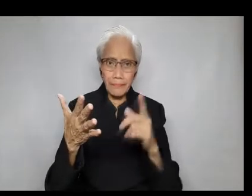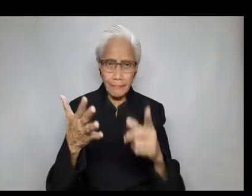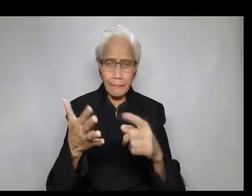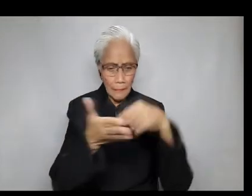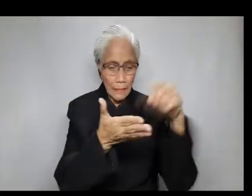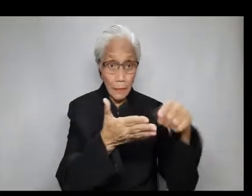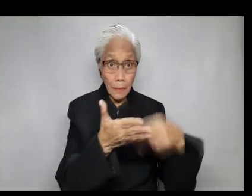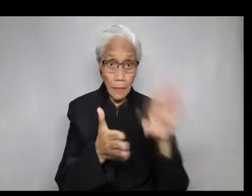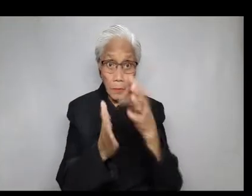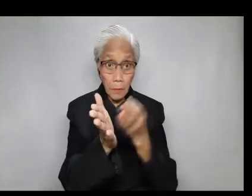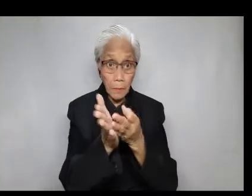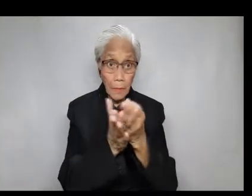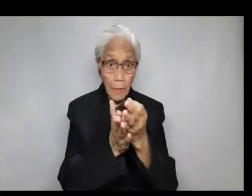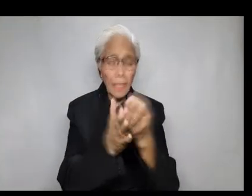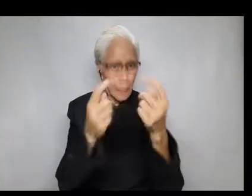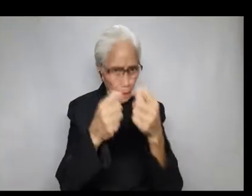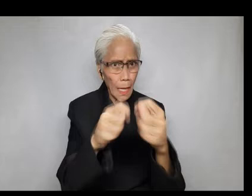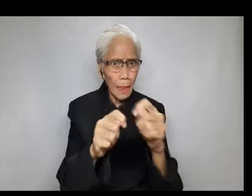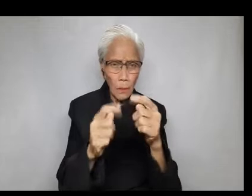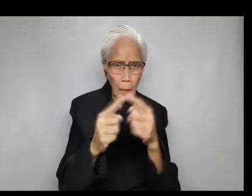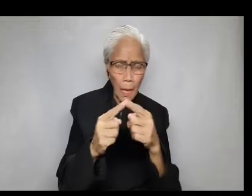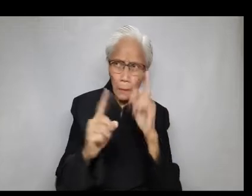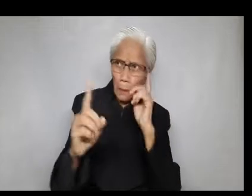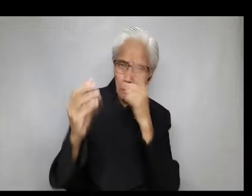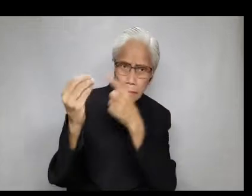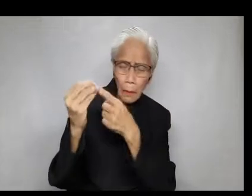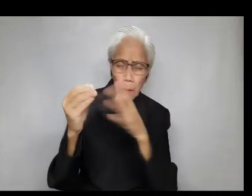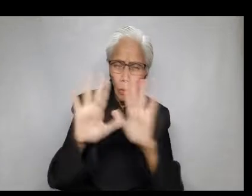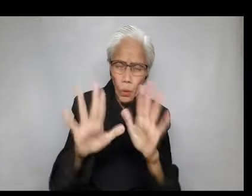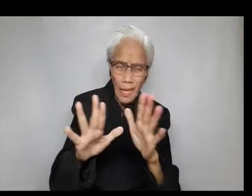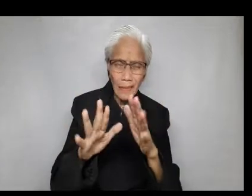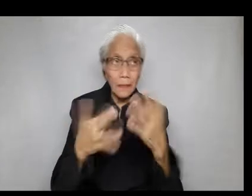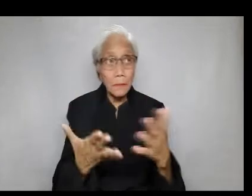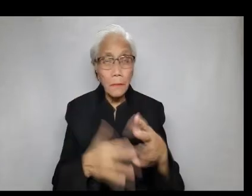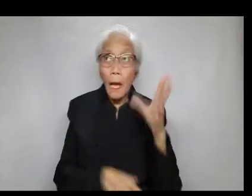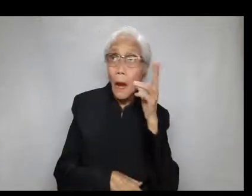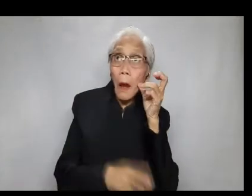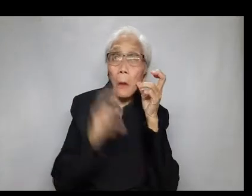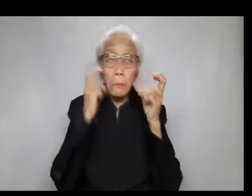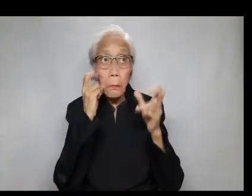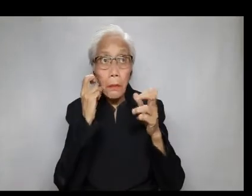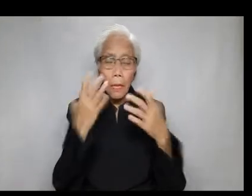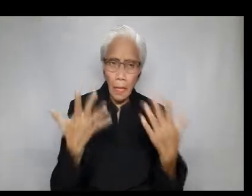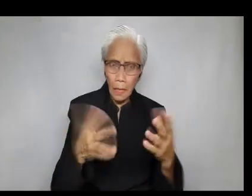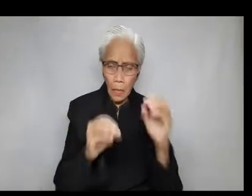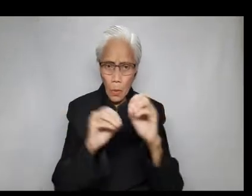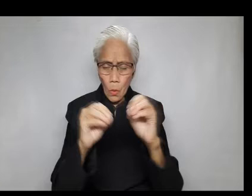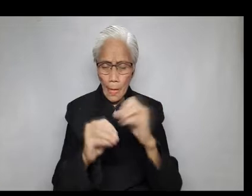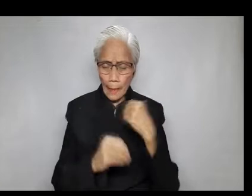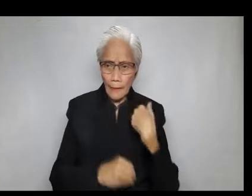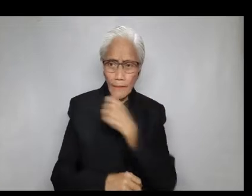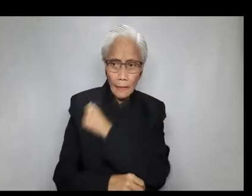Number 5, check your facts. Be objective. Don't just work on hearsays, and